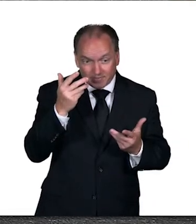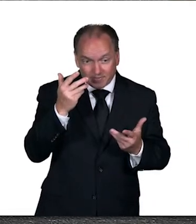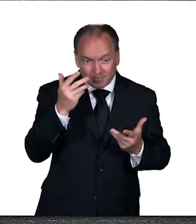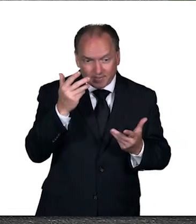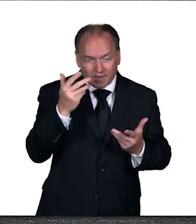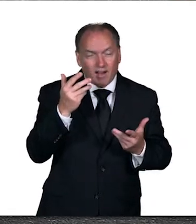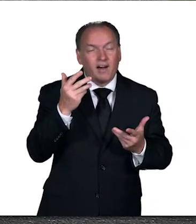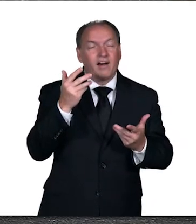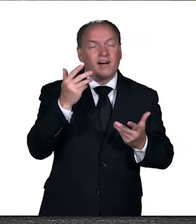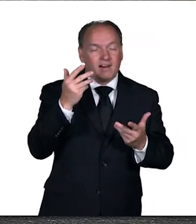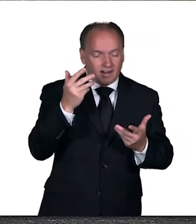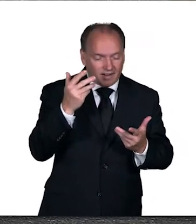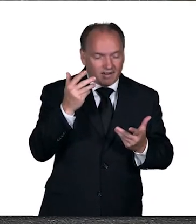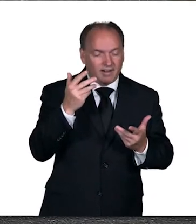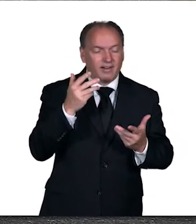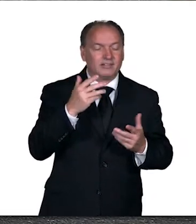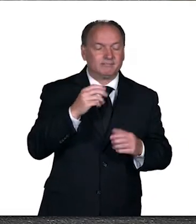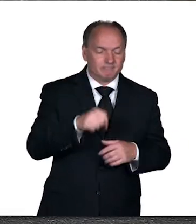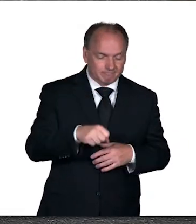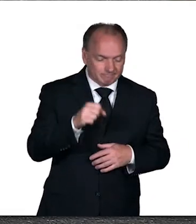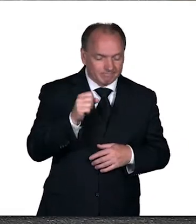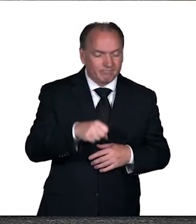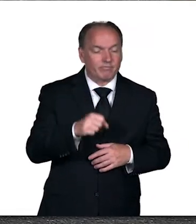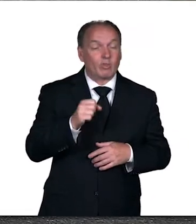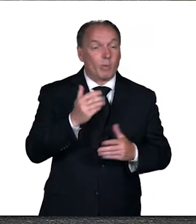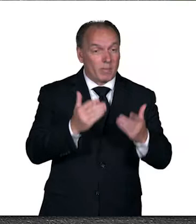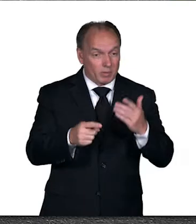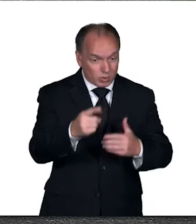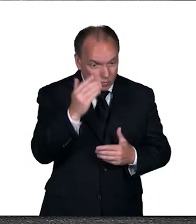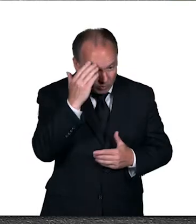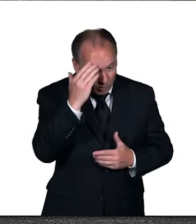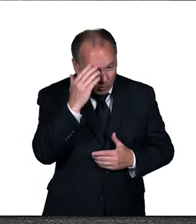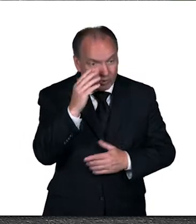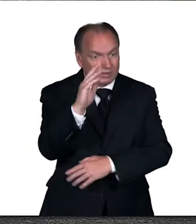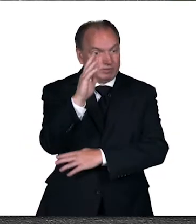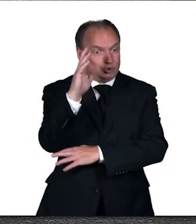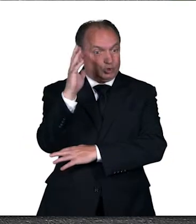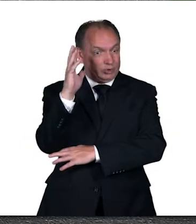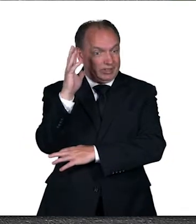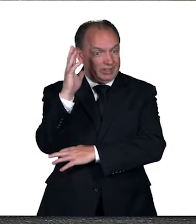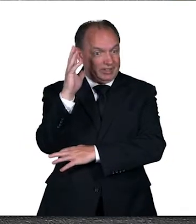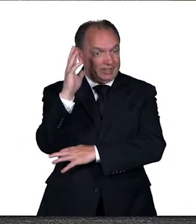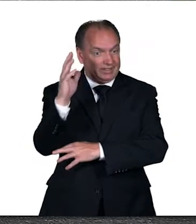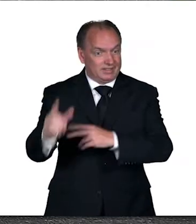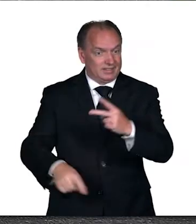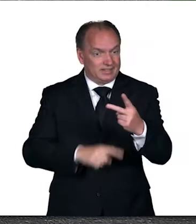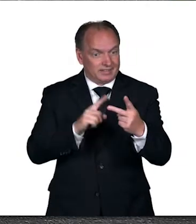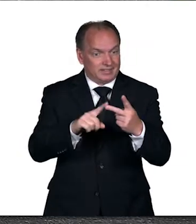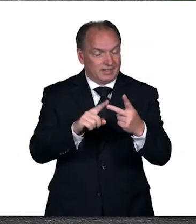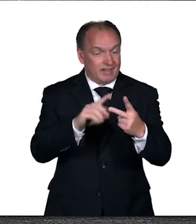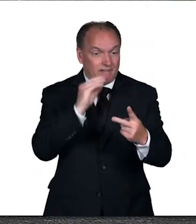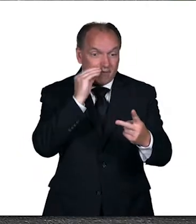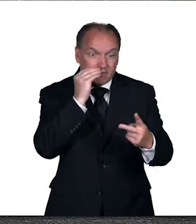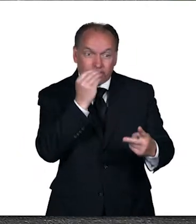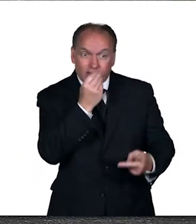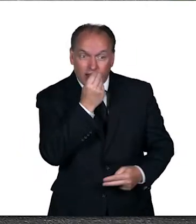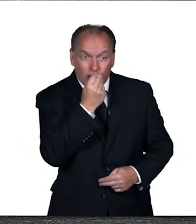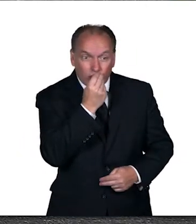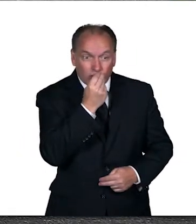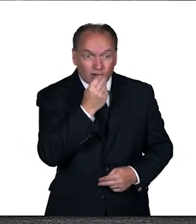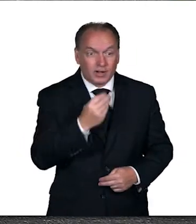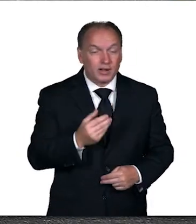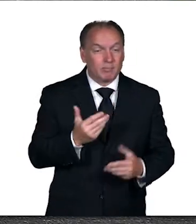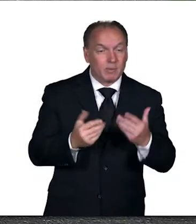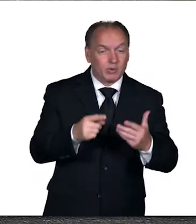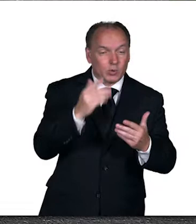and oh my goodness. So maybe you know of a tree. Maybe you know of a flower.